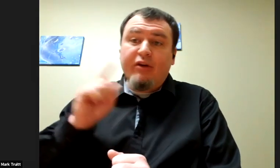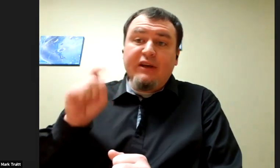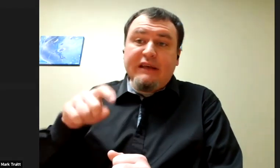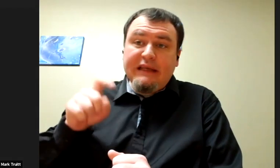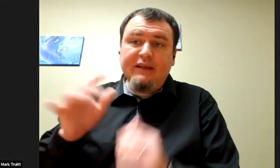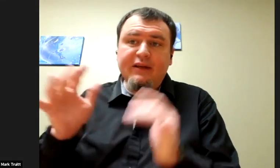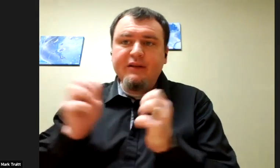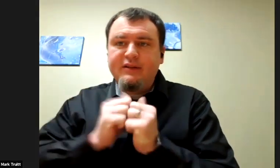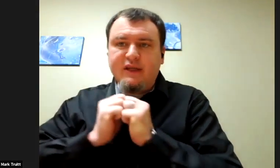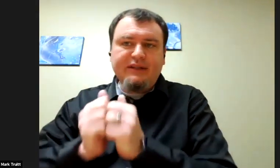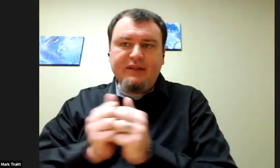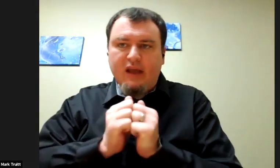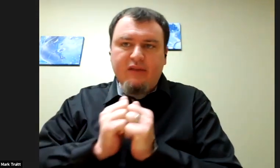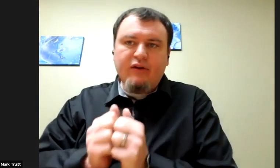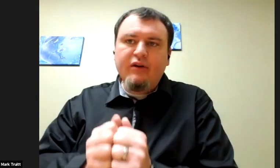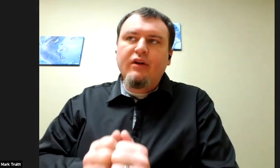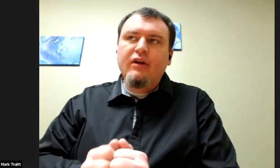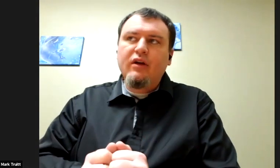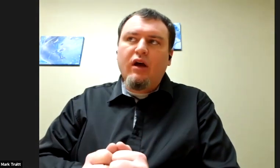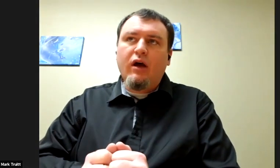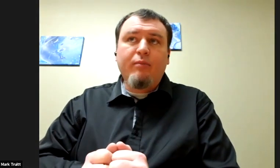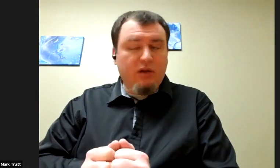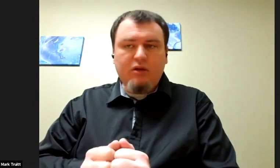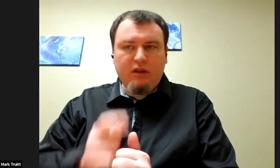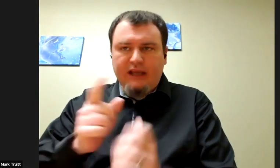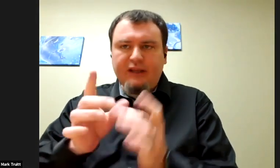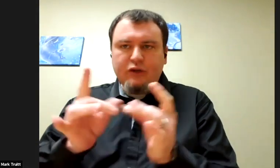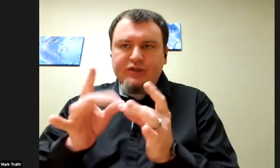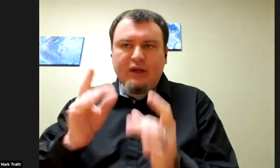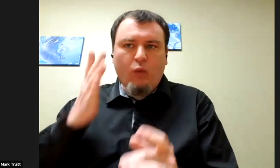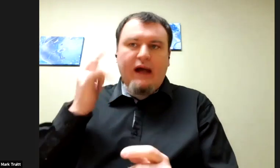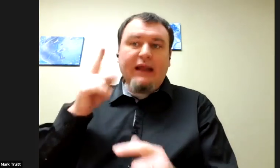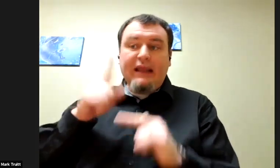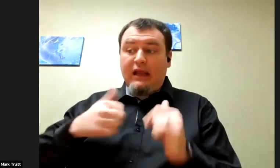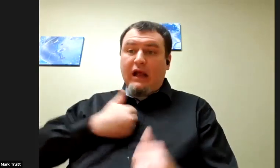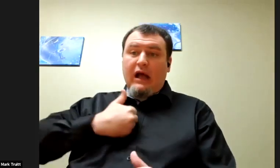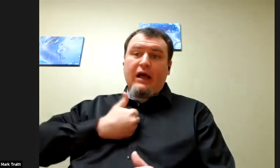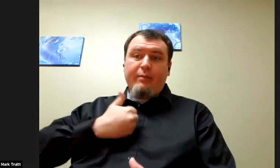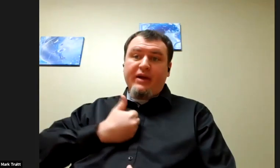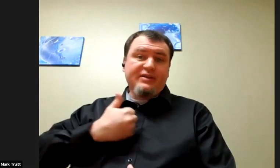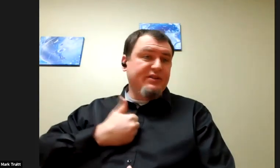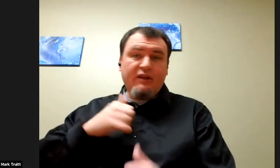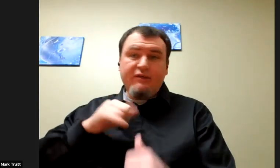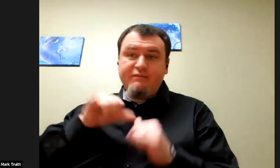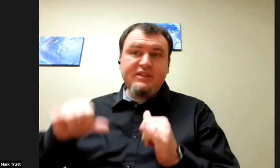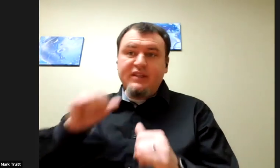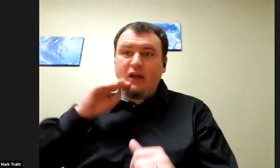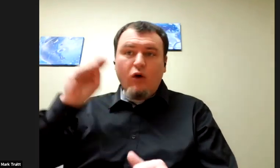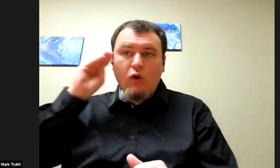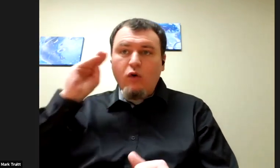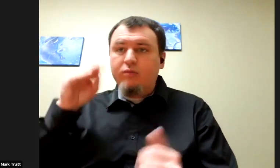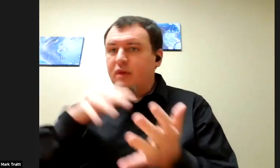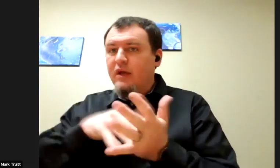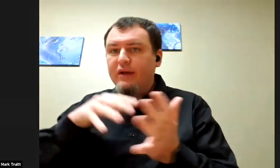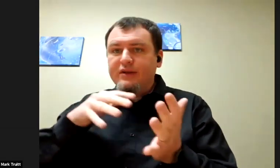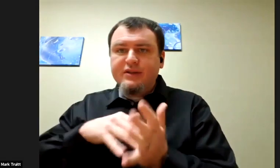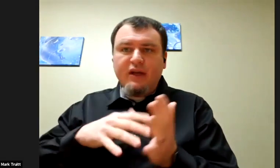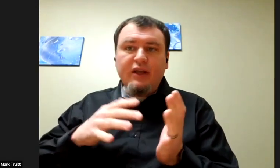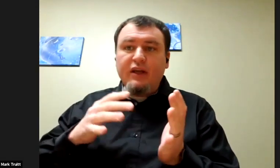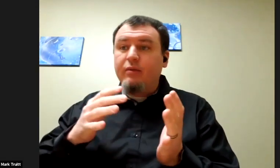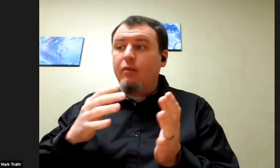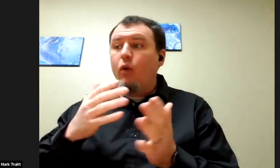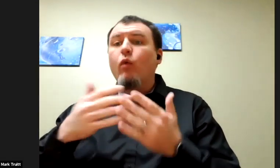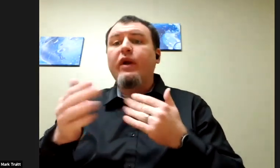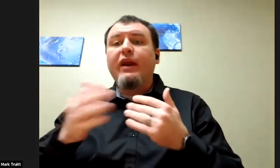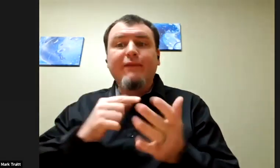Is there a need to get together? Like you said, why can't I myself stay at home,